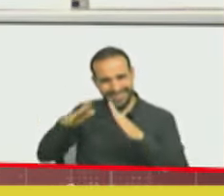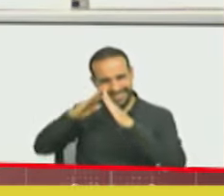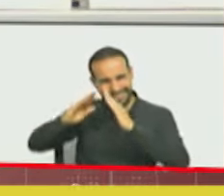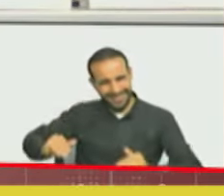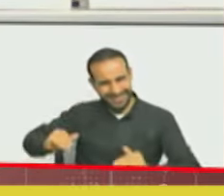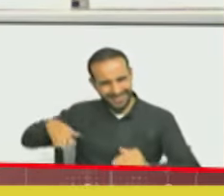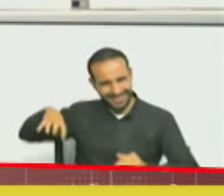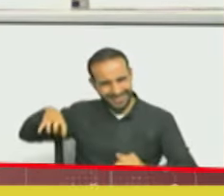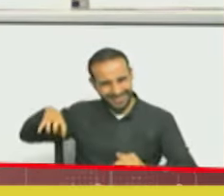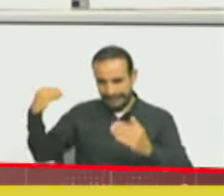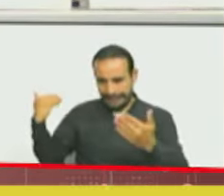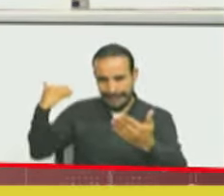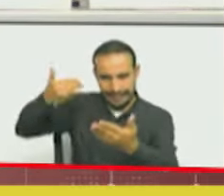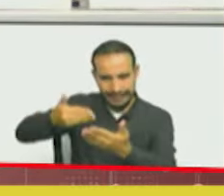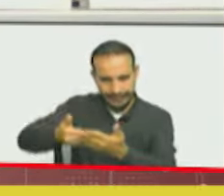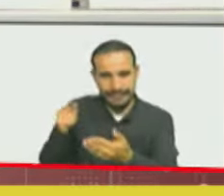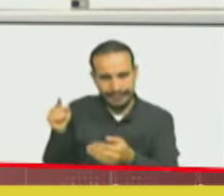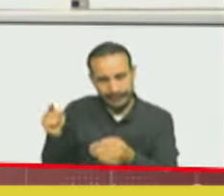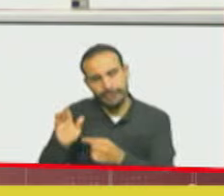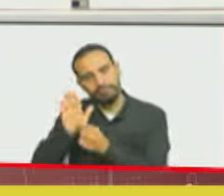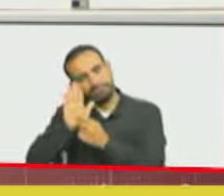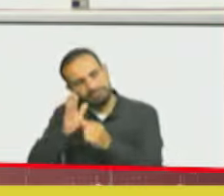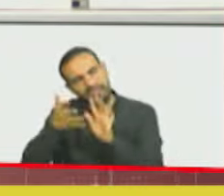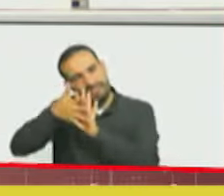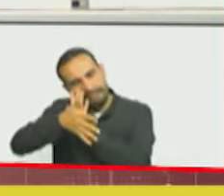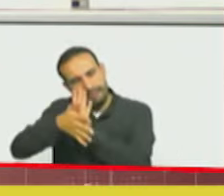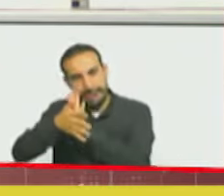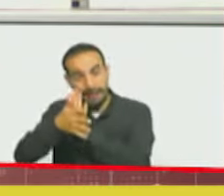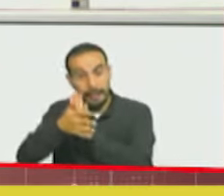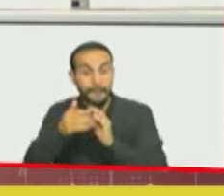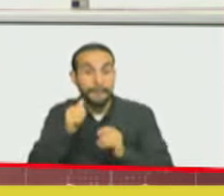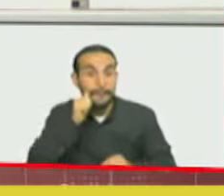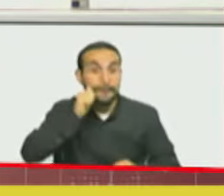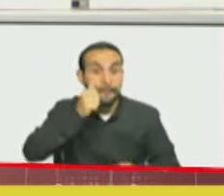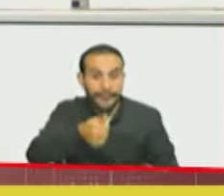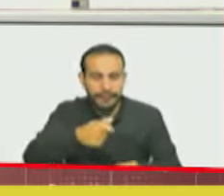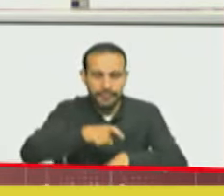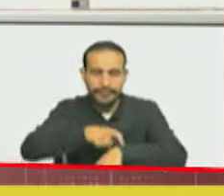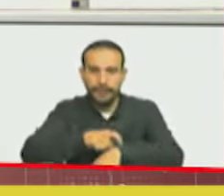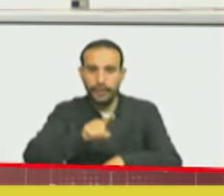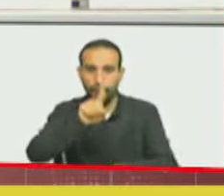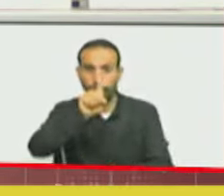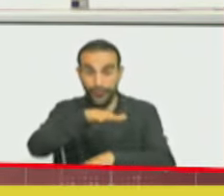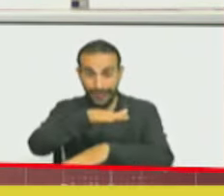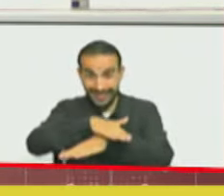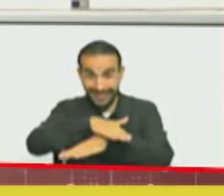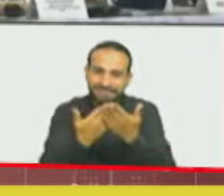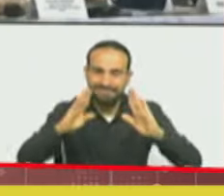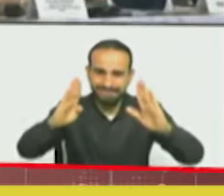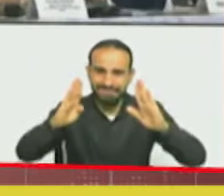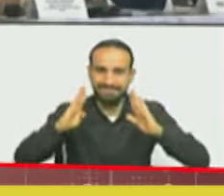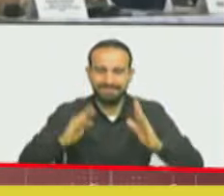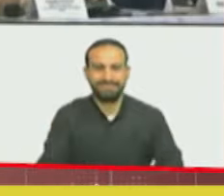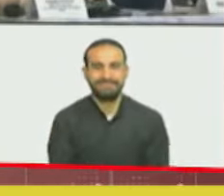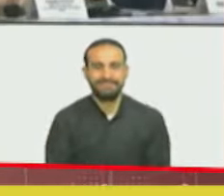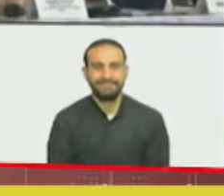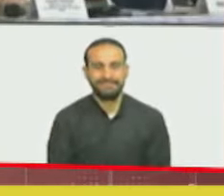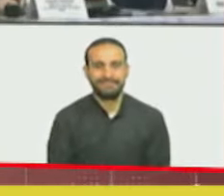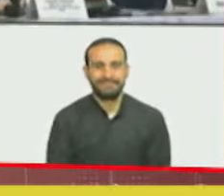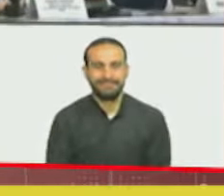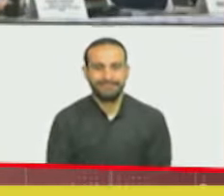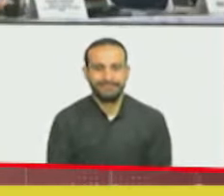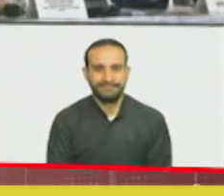have productive matrices different, because sometimes we see the social themes as if they were an strange agenda